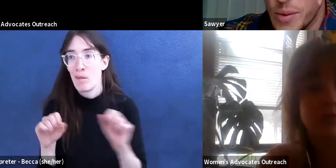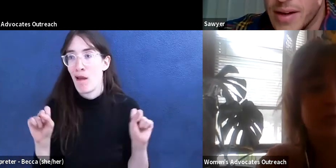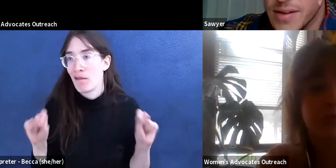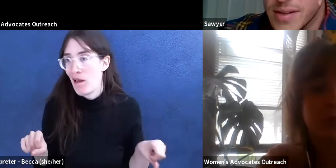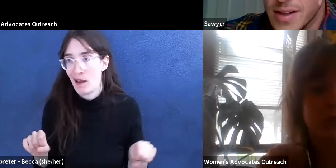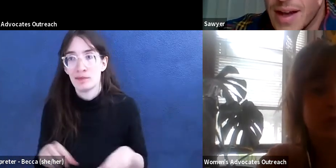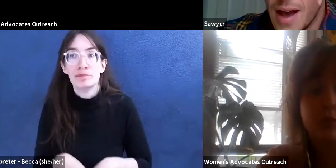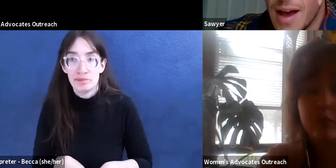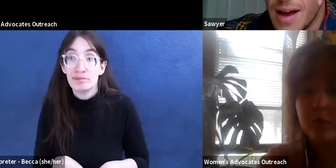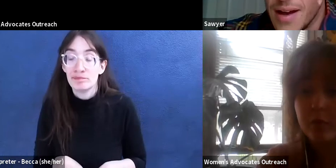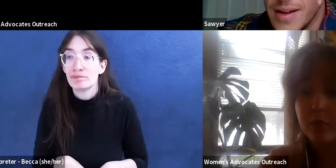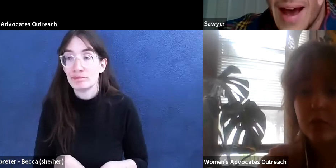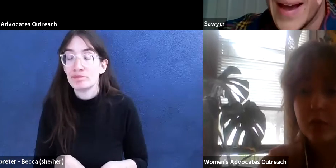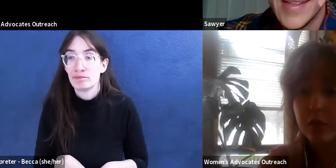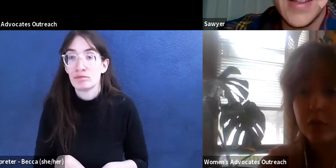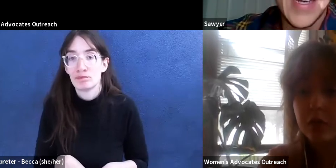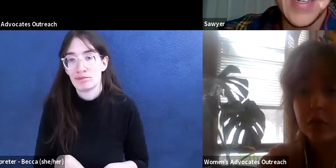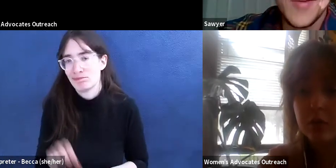have the link to.